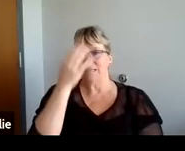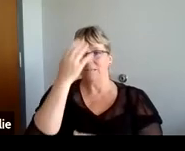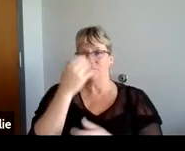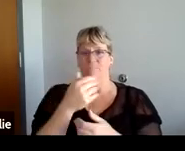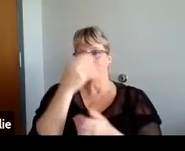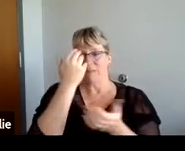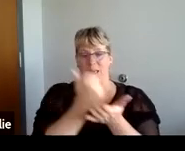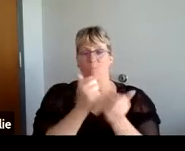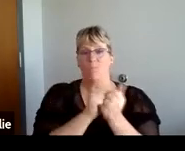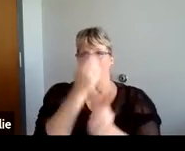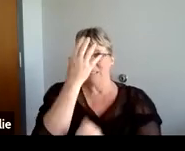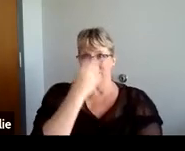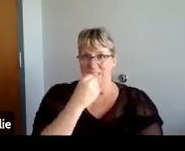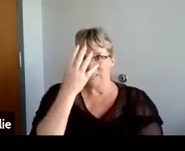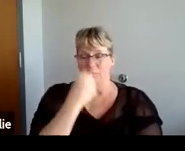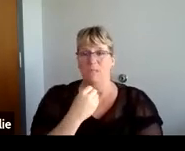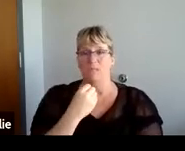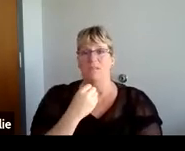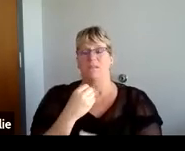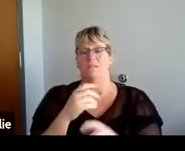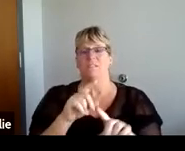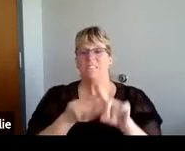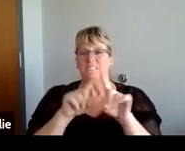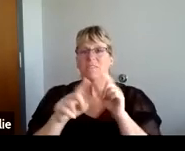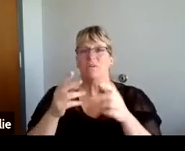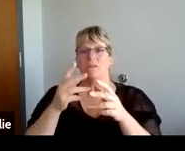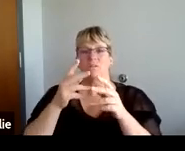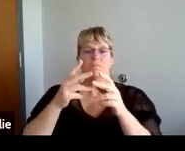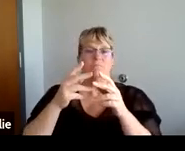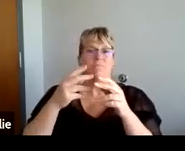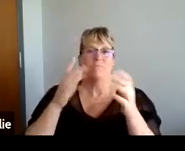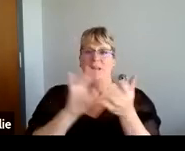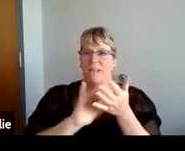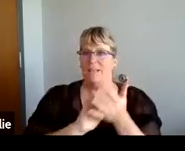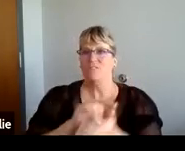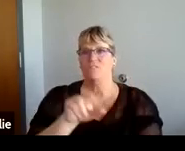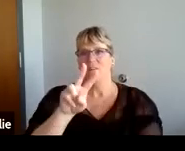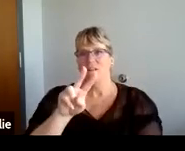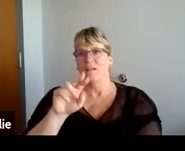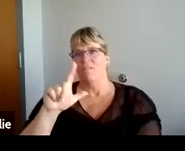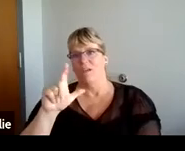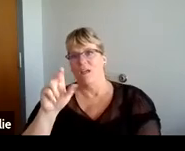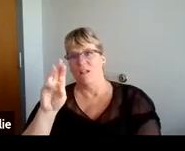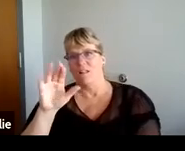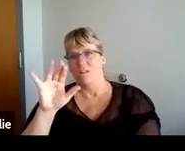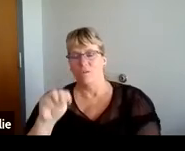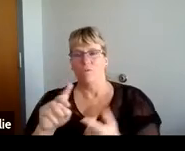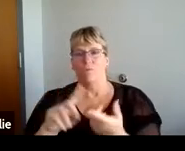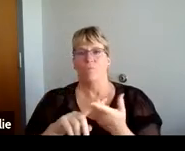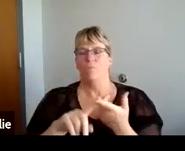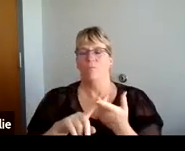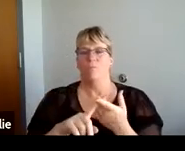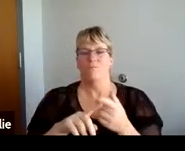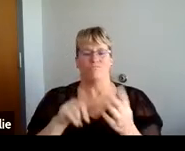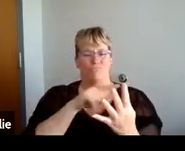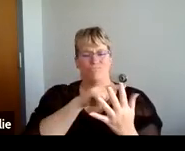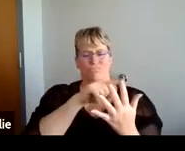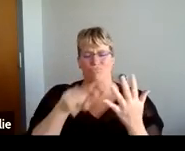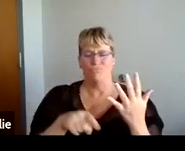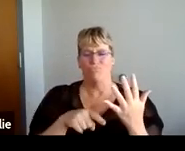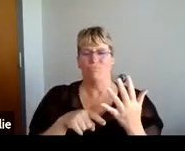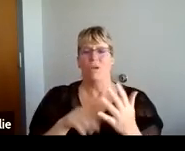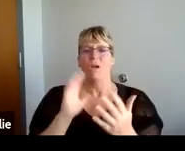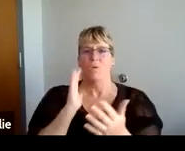as prescription benzodiazepines or Xanaxes, Valiums, and the likes, round out the substance